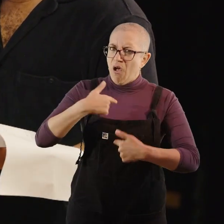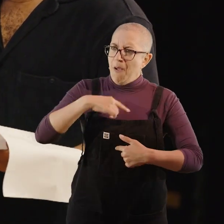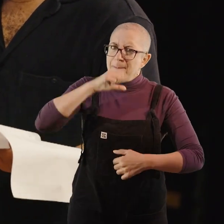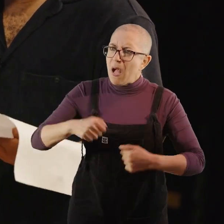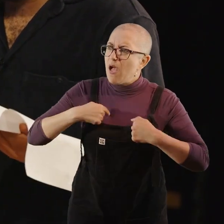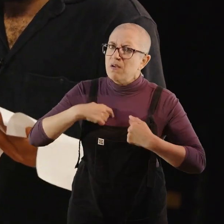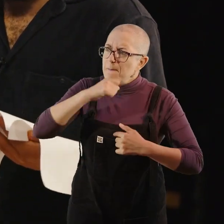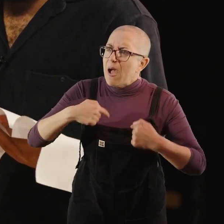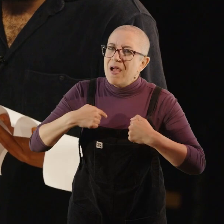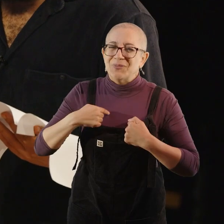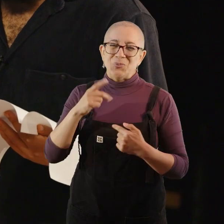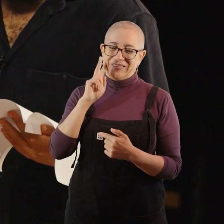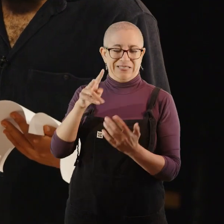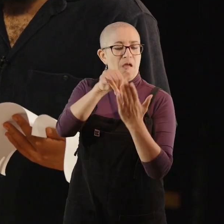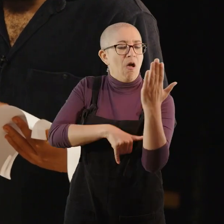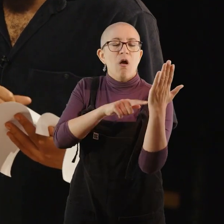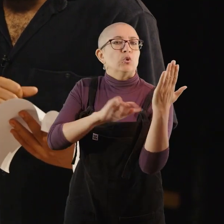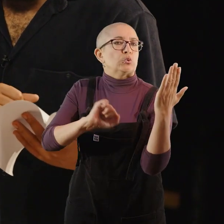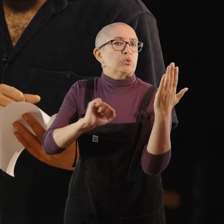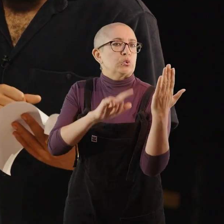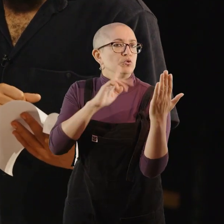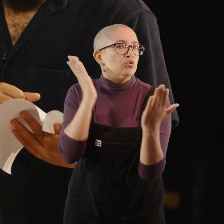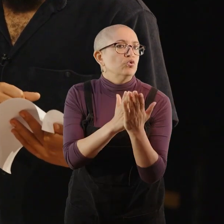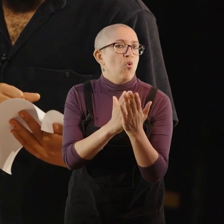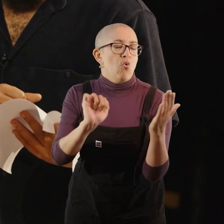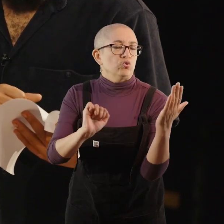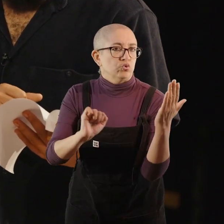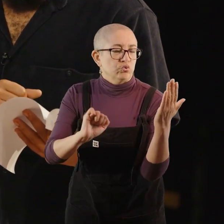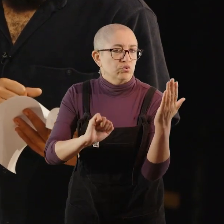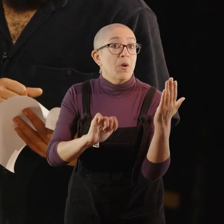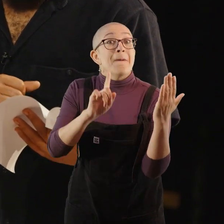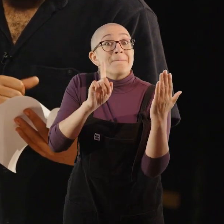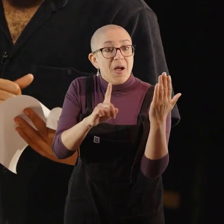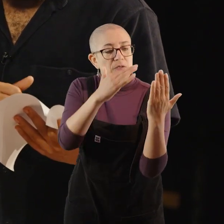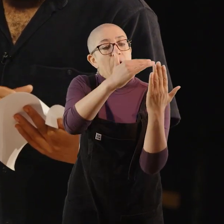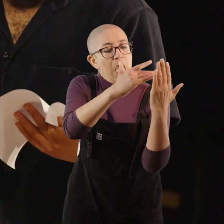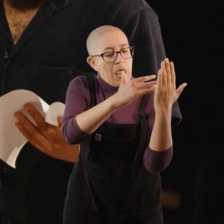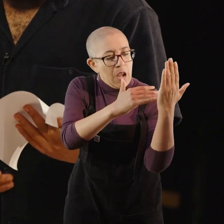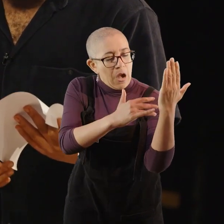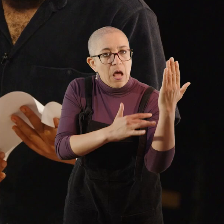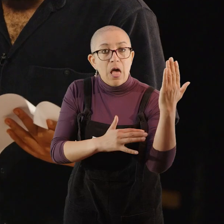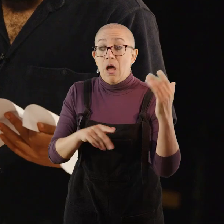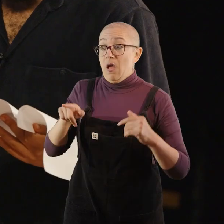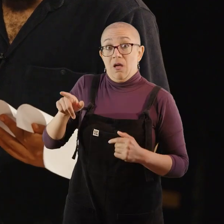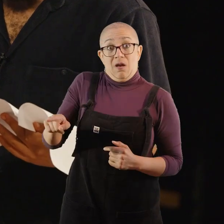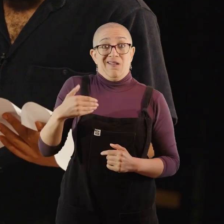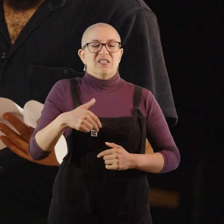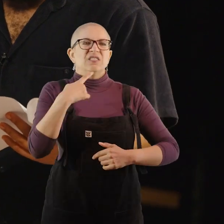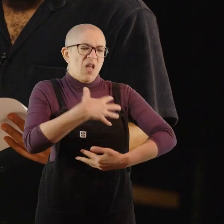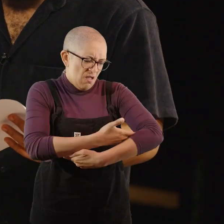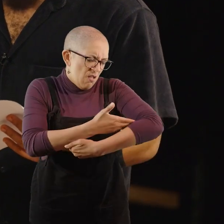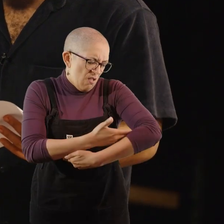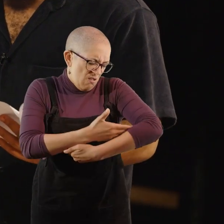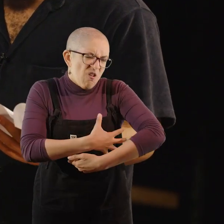not not interested sure. and Yeah. still holding his ground there. But it isn't until I would, while it was smiling in my face, have plucked my nipple from her